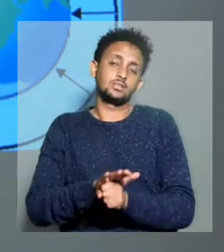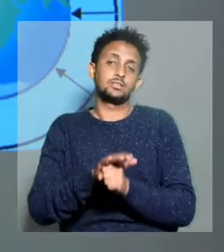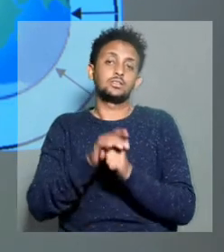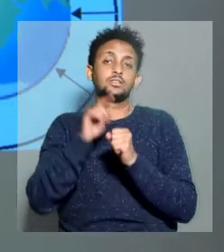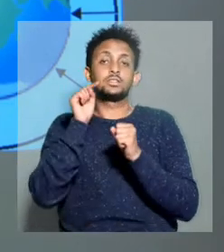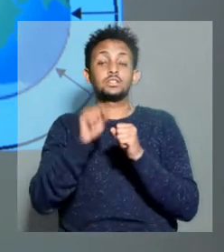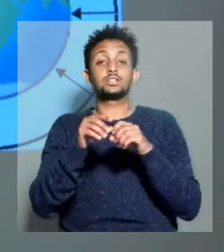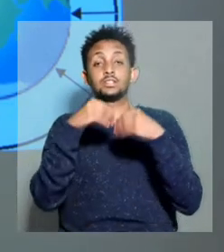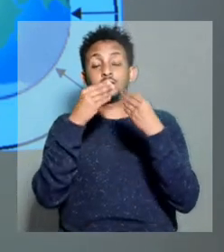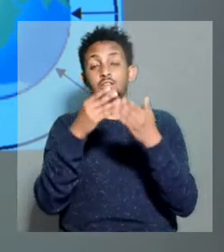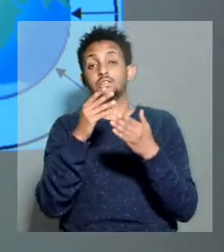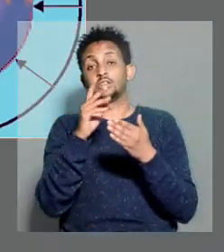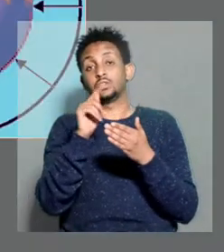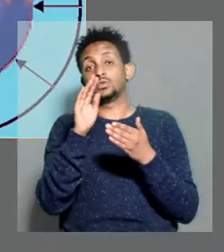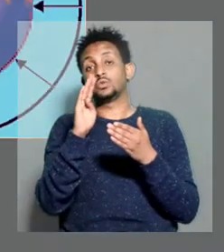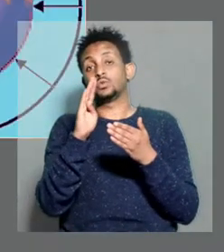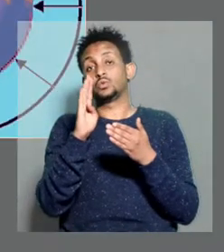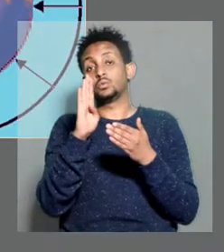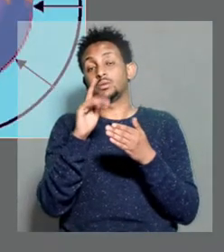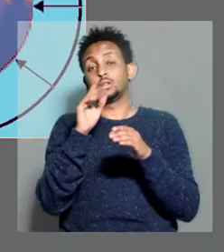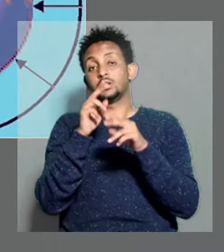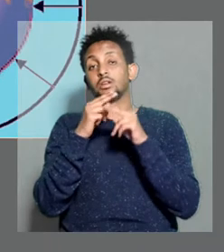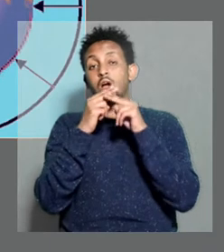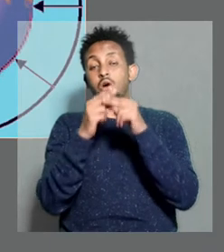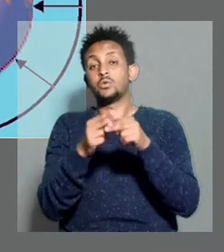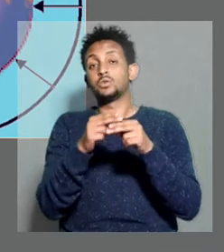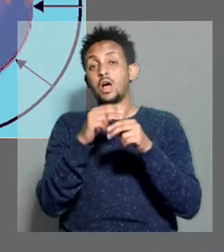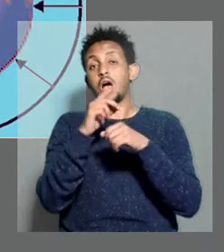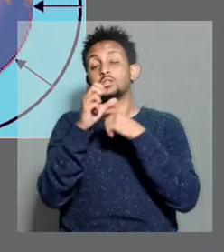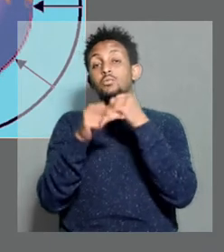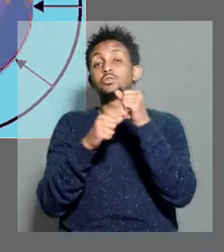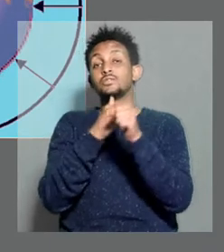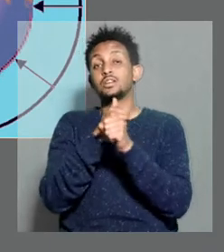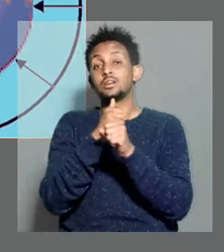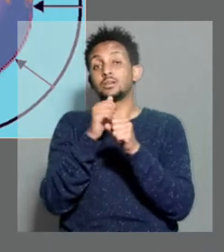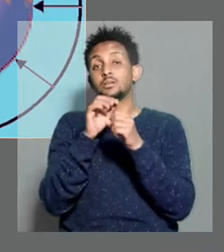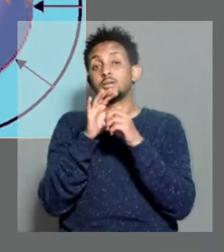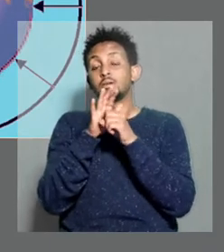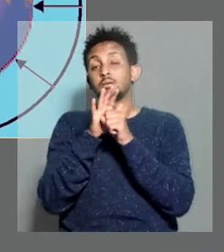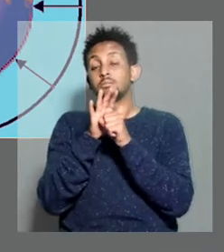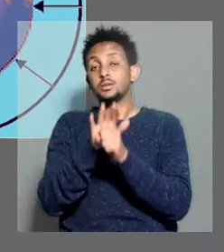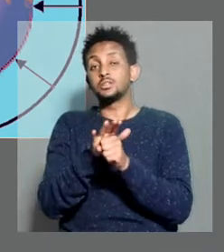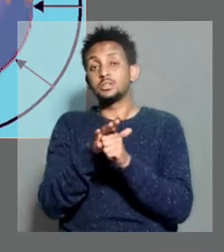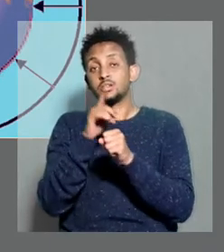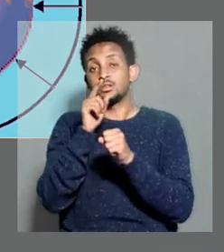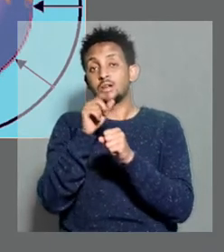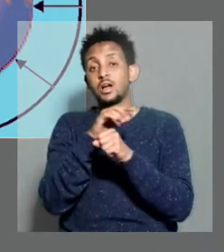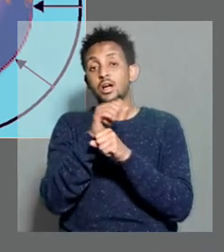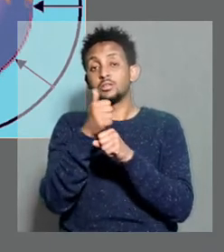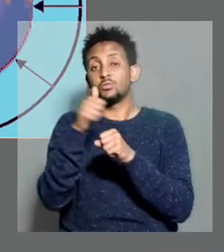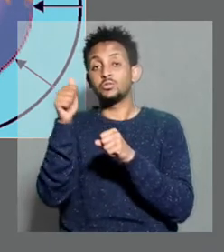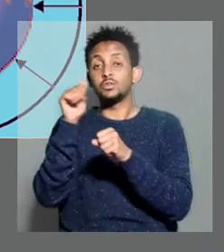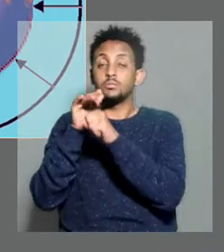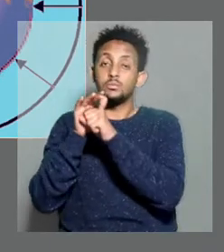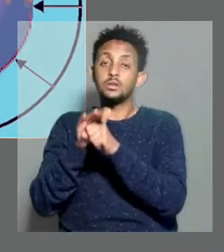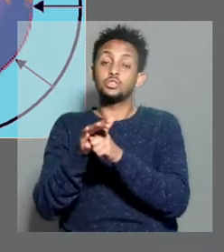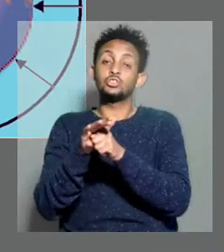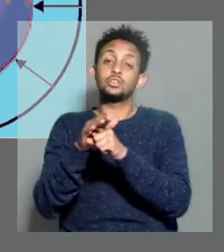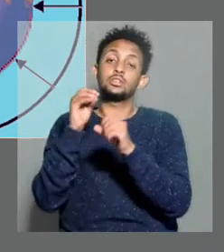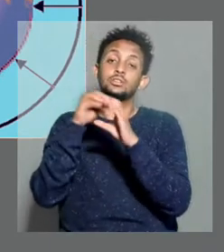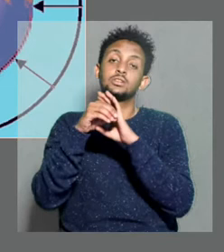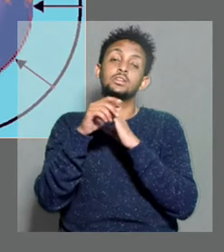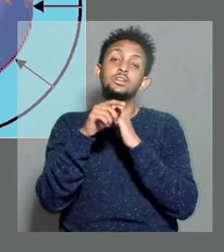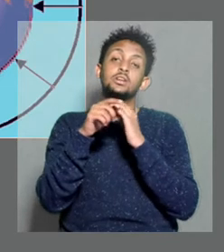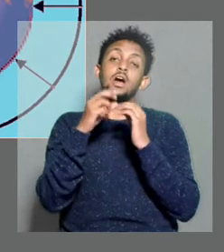this is given to be or known to be atmospheric pressure. And the maximum possible atmospheric pressure exerted is at